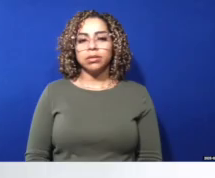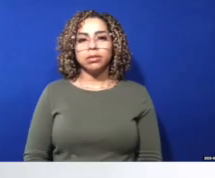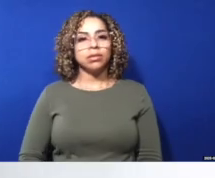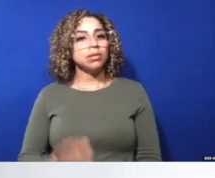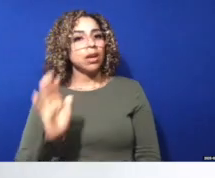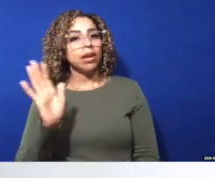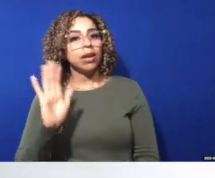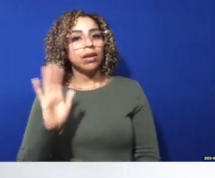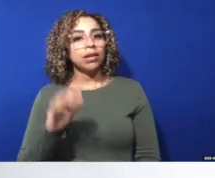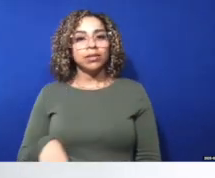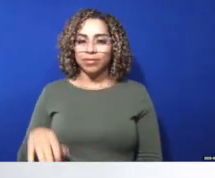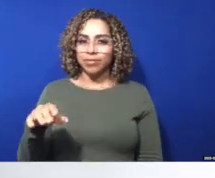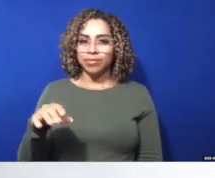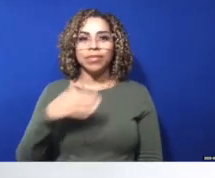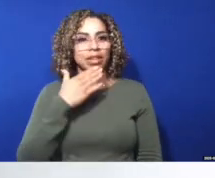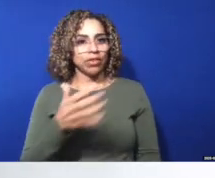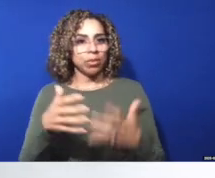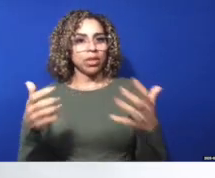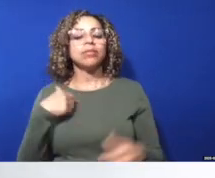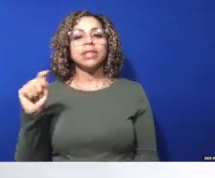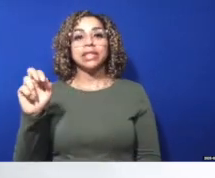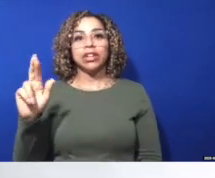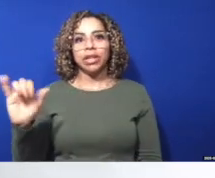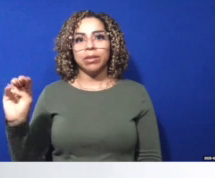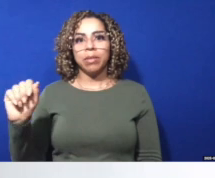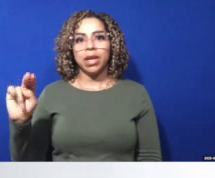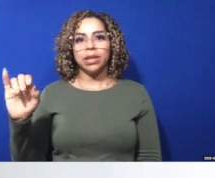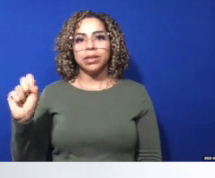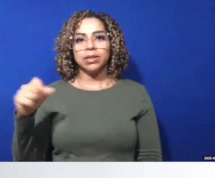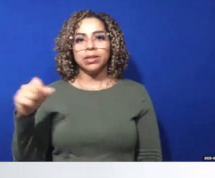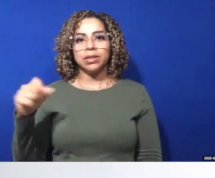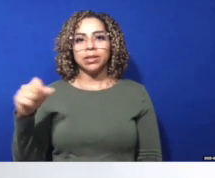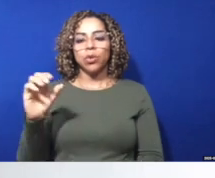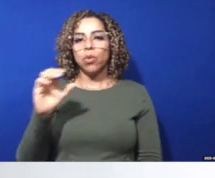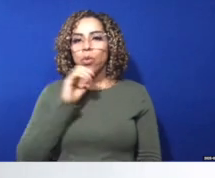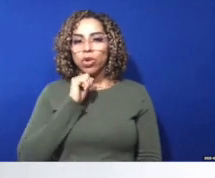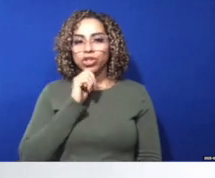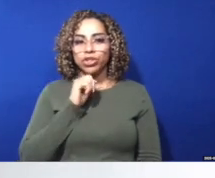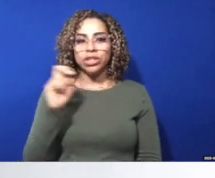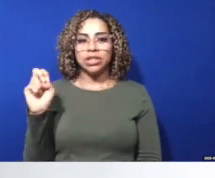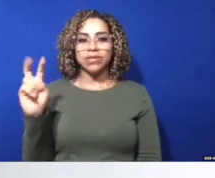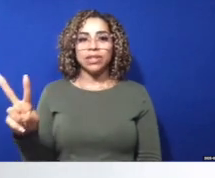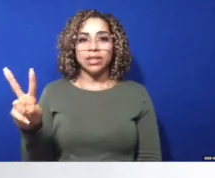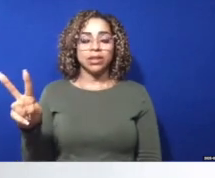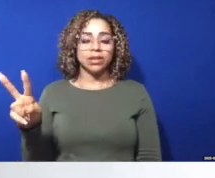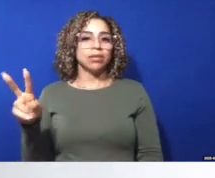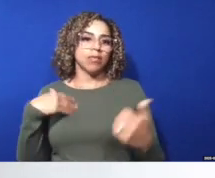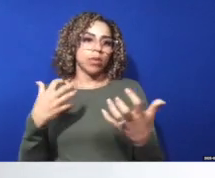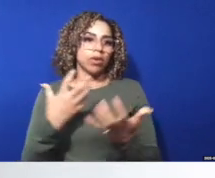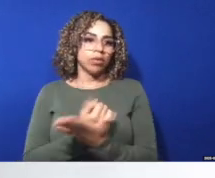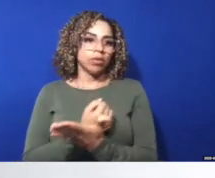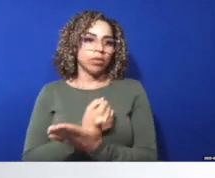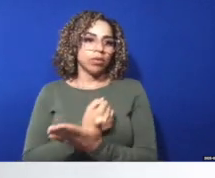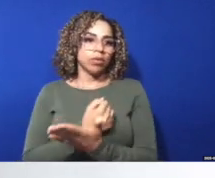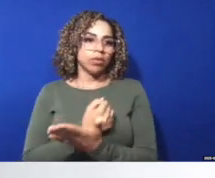Hi, thank you very much. This is Terry Mannies. I'm with Orange EV. And first of all, I just really, along with everyone else, wanted to thank you, Matt and